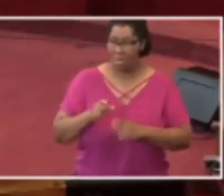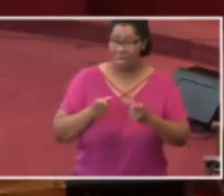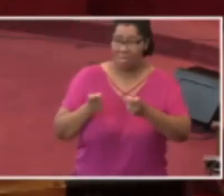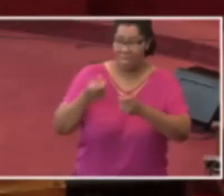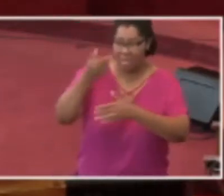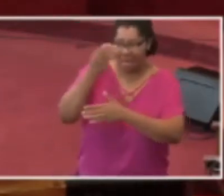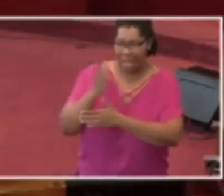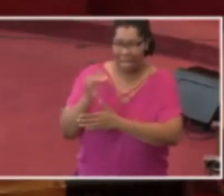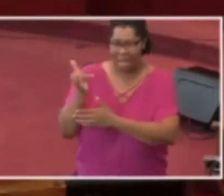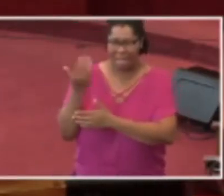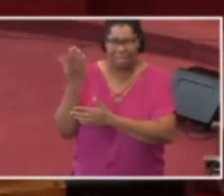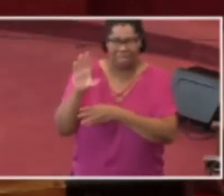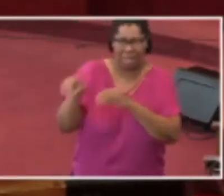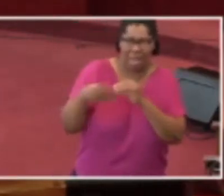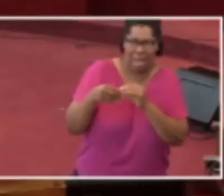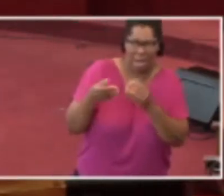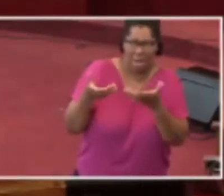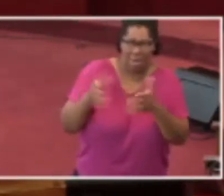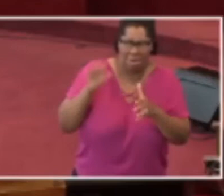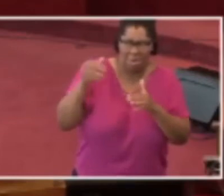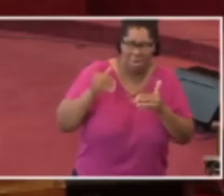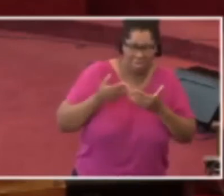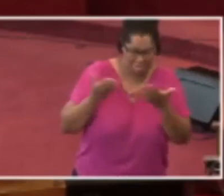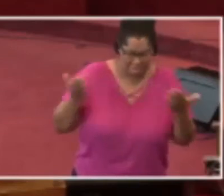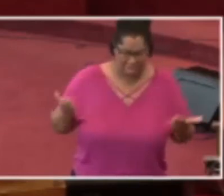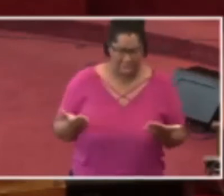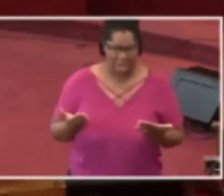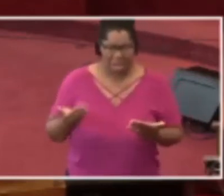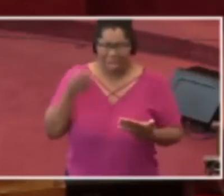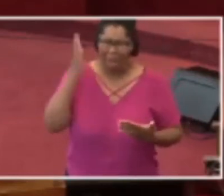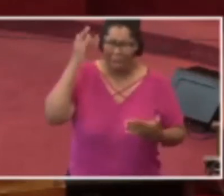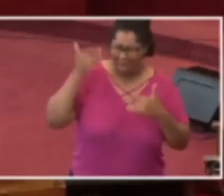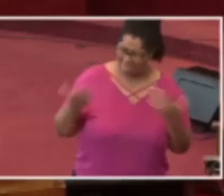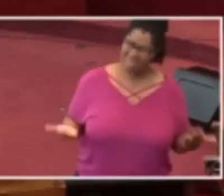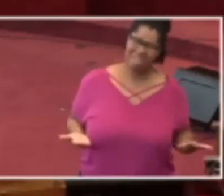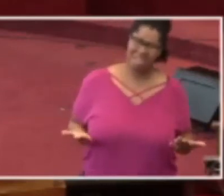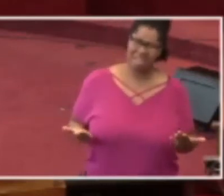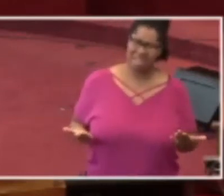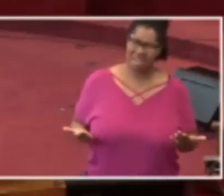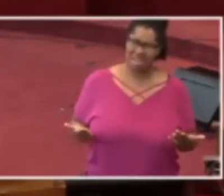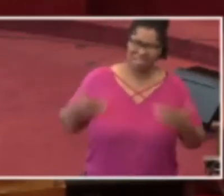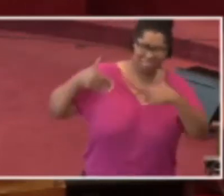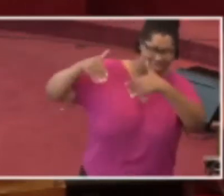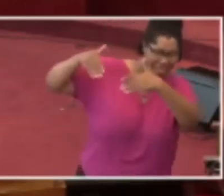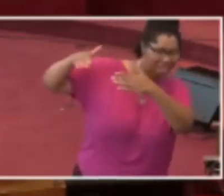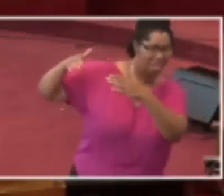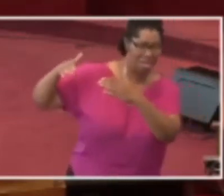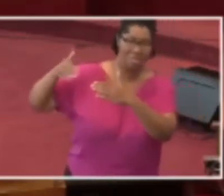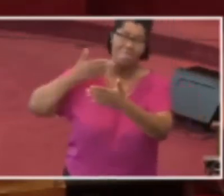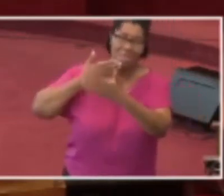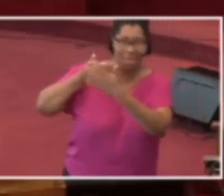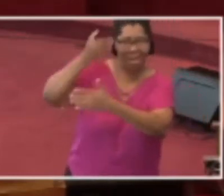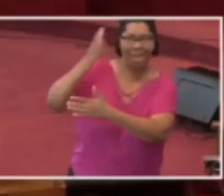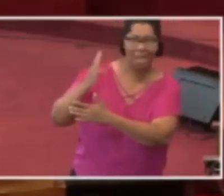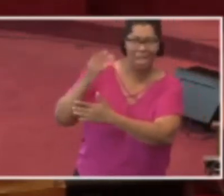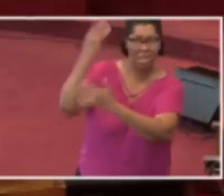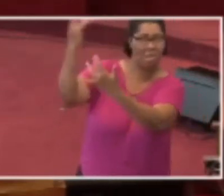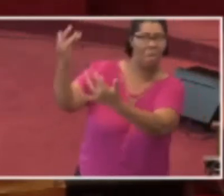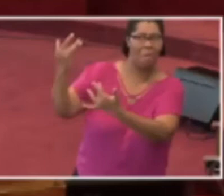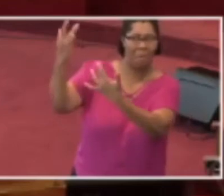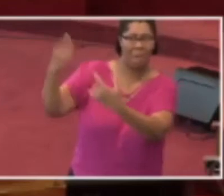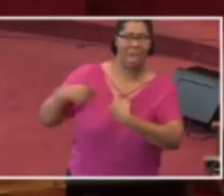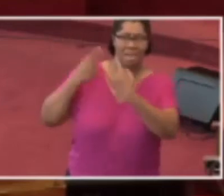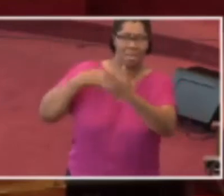third wheel on a good date. God, why are you here? Go back home and be a good God. I'll catch you